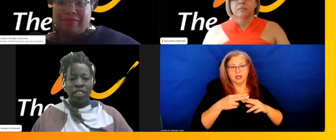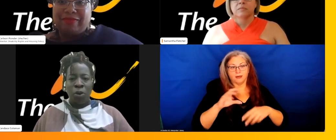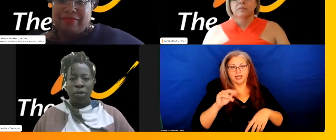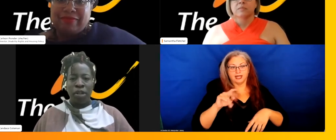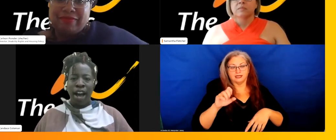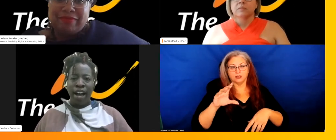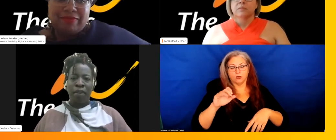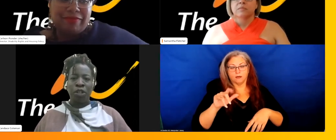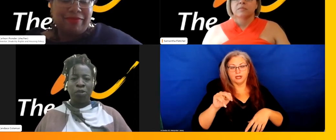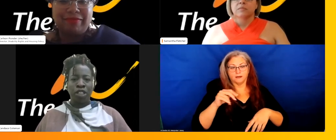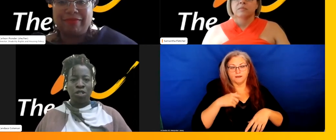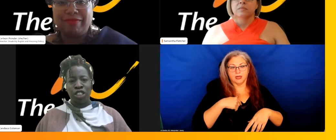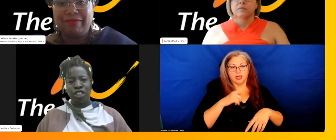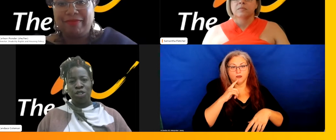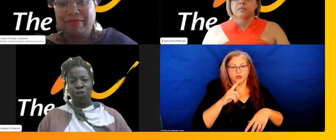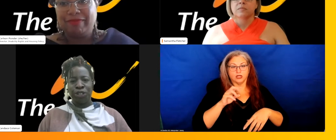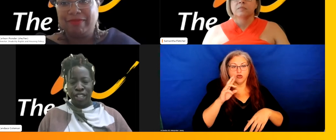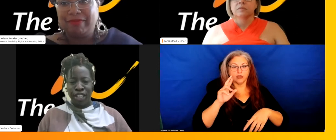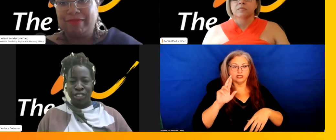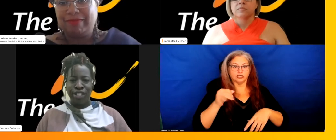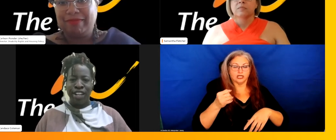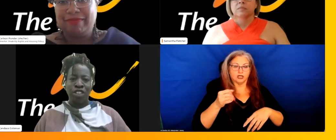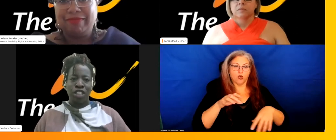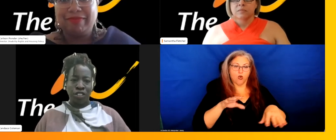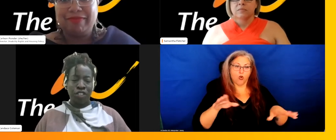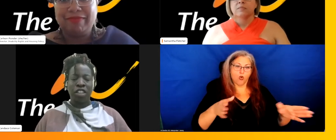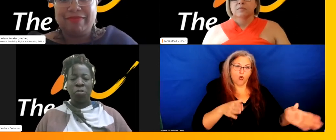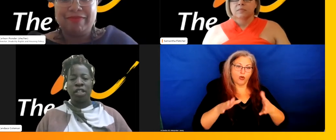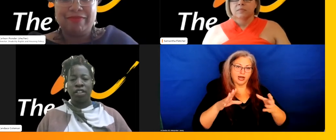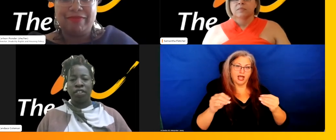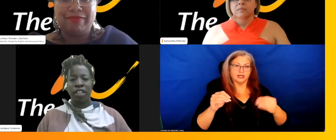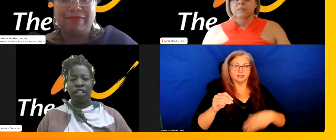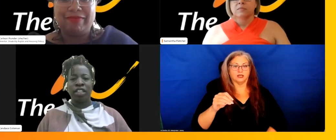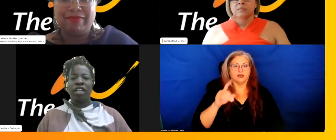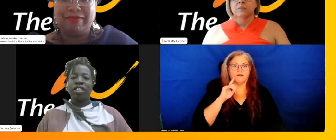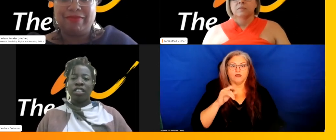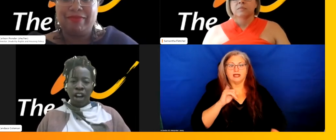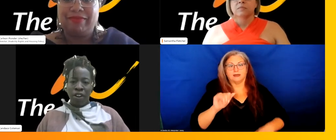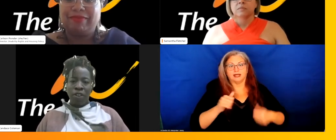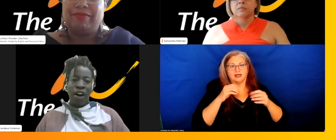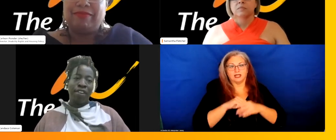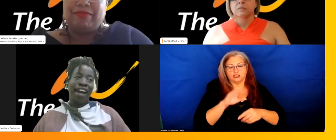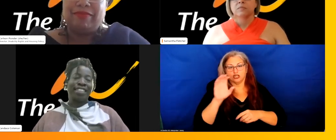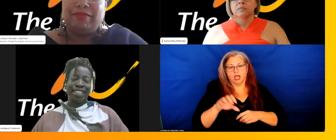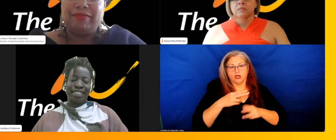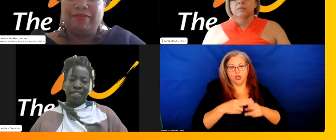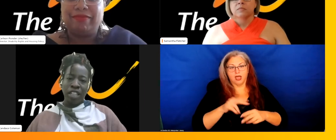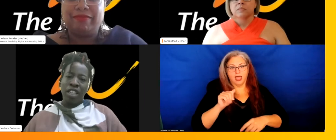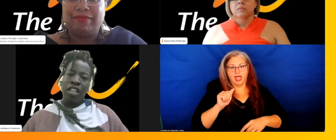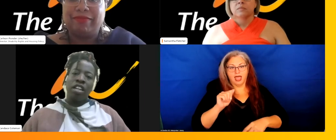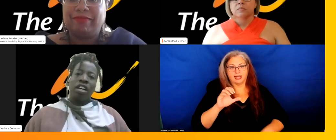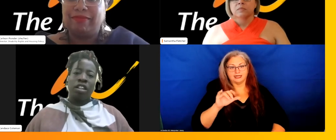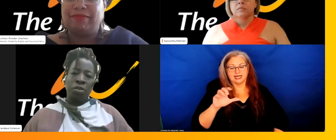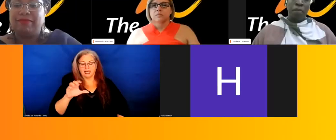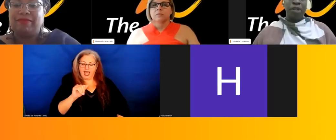Candace Coleman. I am the racial justice organizer at our Center for Independent Living in Chicago called Access Living.